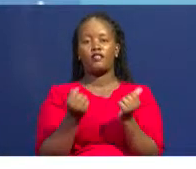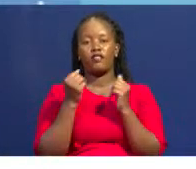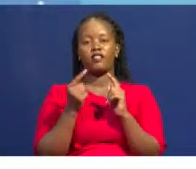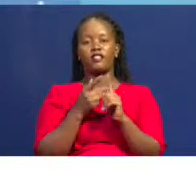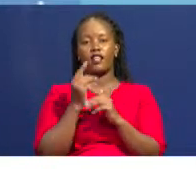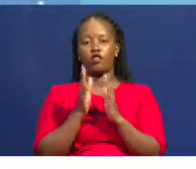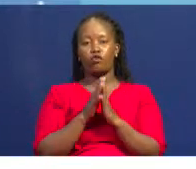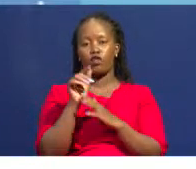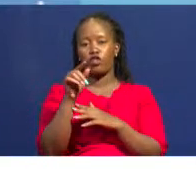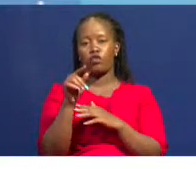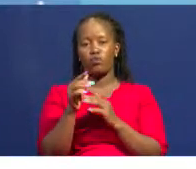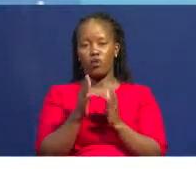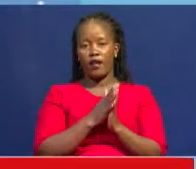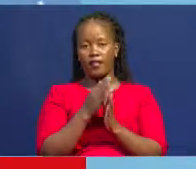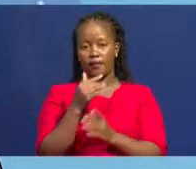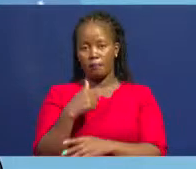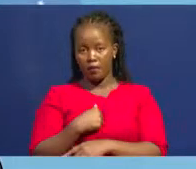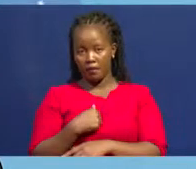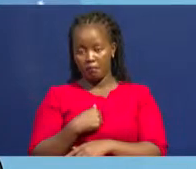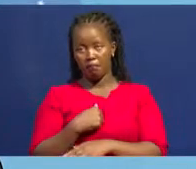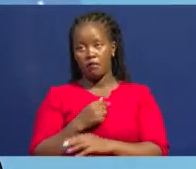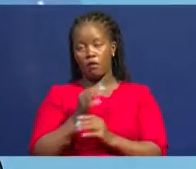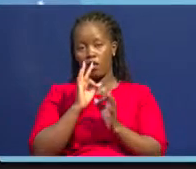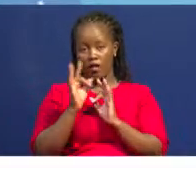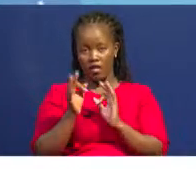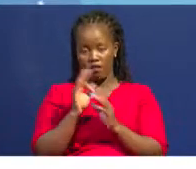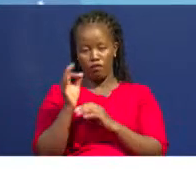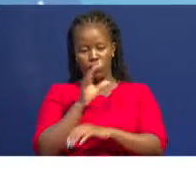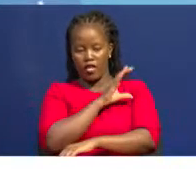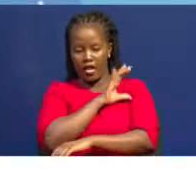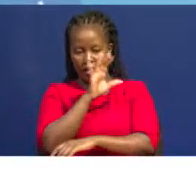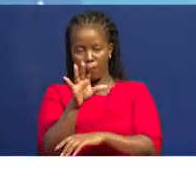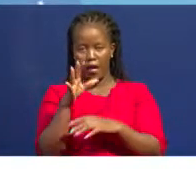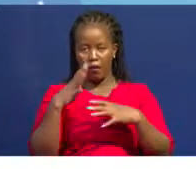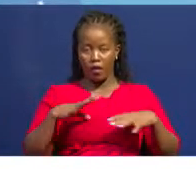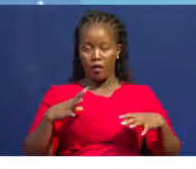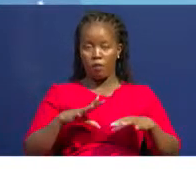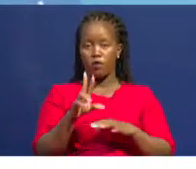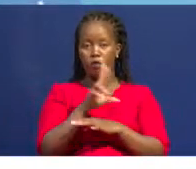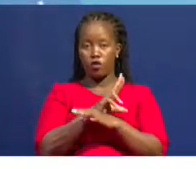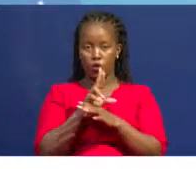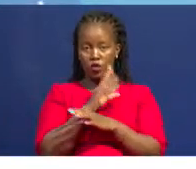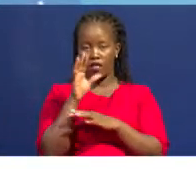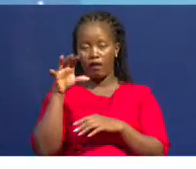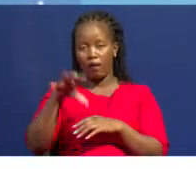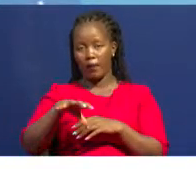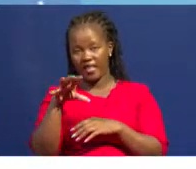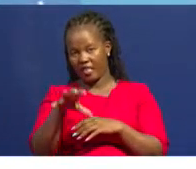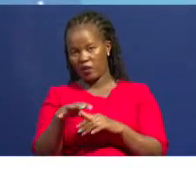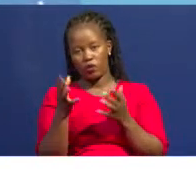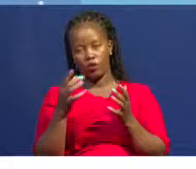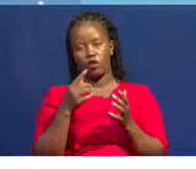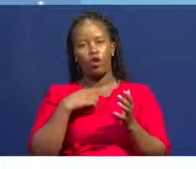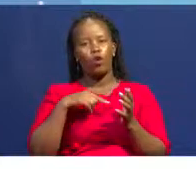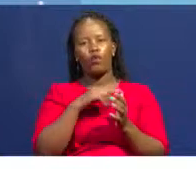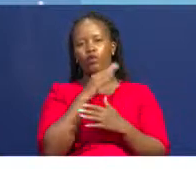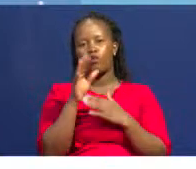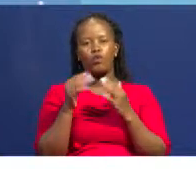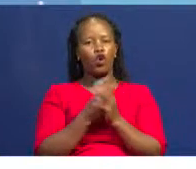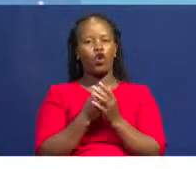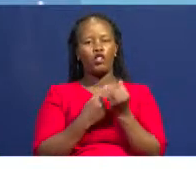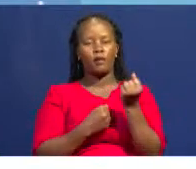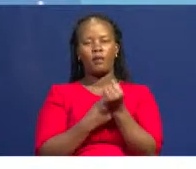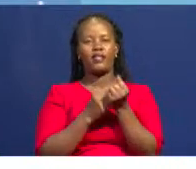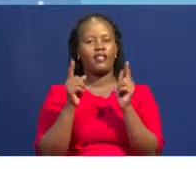more we empower us as Abiria, we always be pulling in the same direction. I